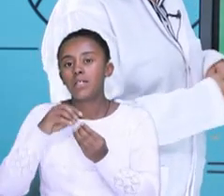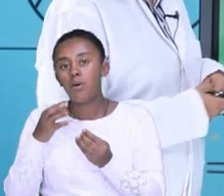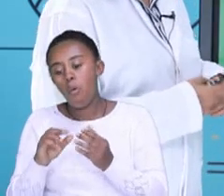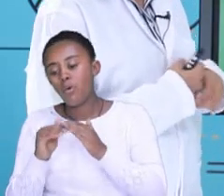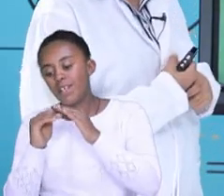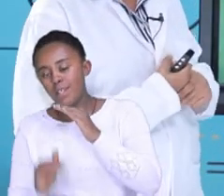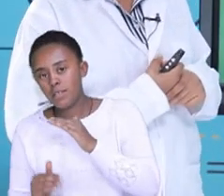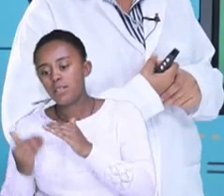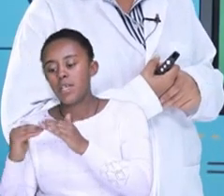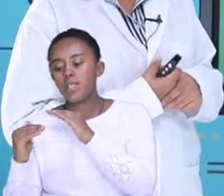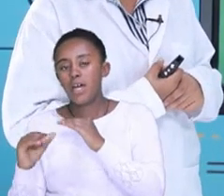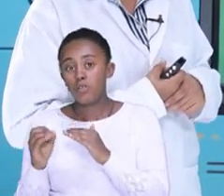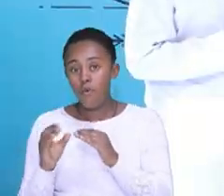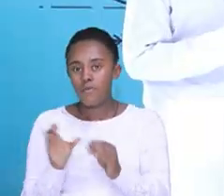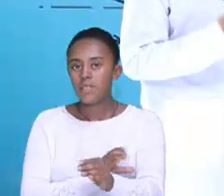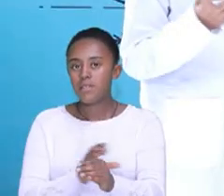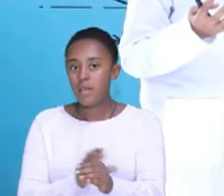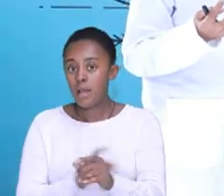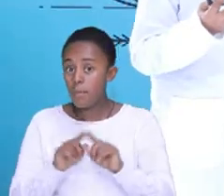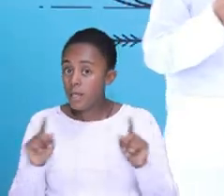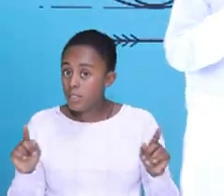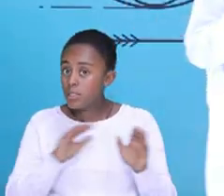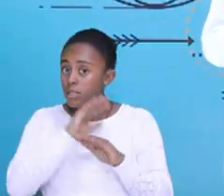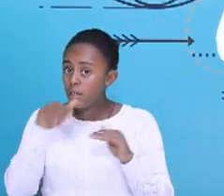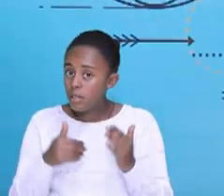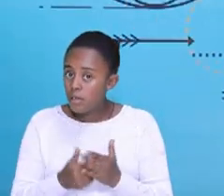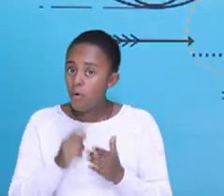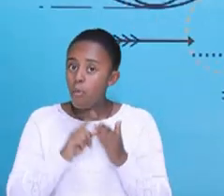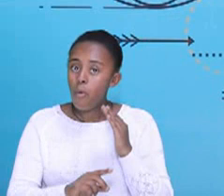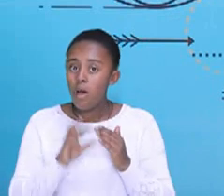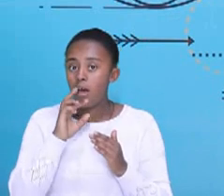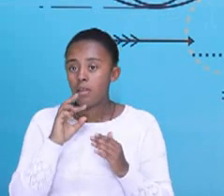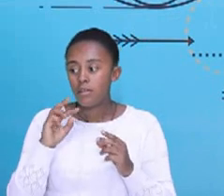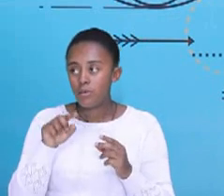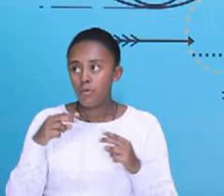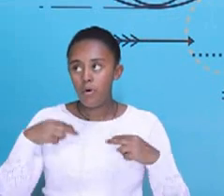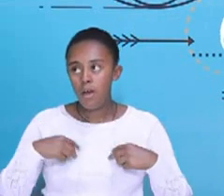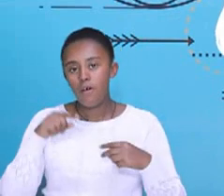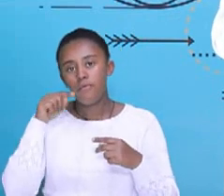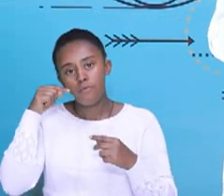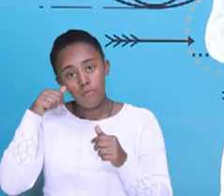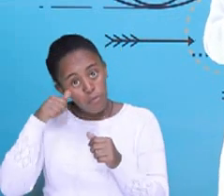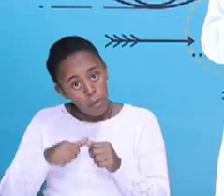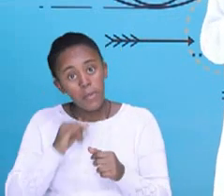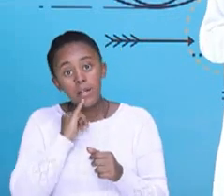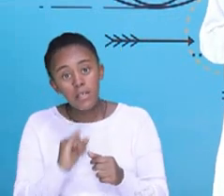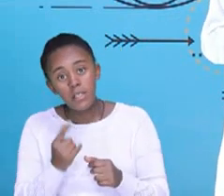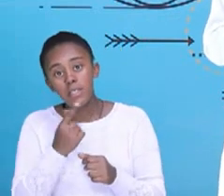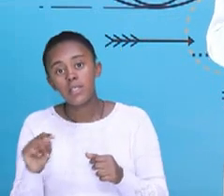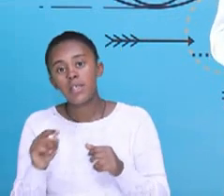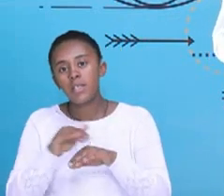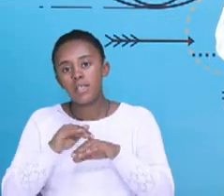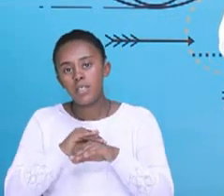or decreasing the size of cell. But generally, what you have to remember is the